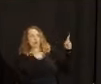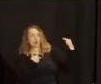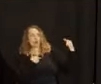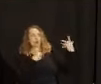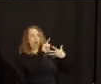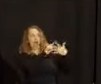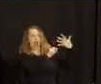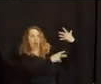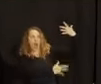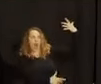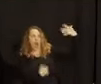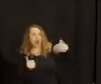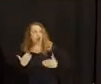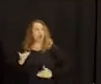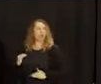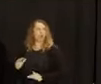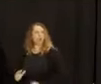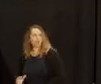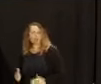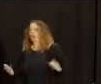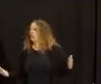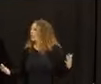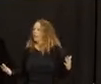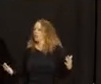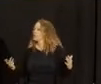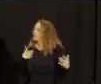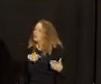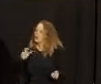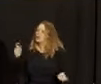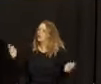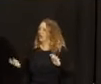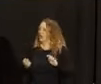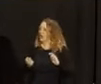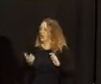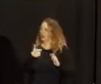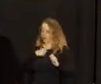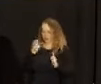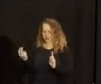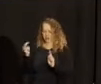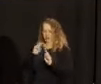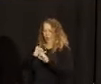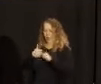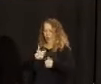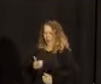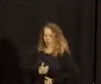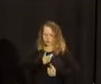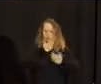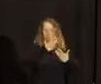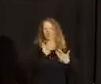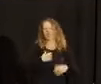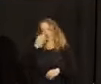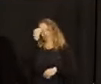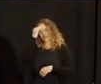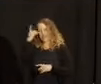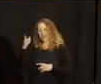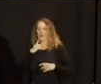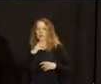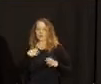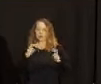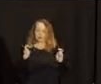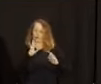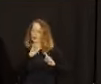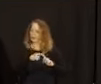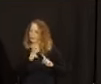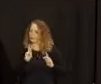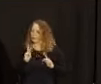and so what is the new paradigm? What is it that we're putting out there? And I really do think, you know, I was talking to some folks in the hot tub the other night when